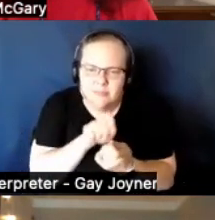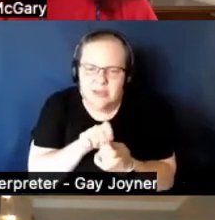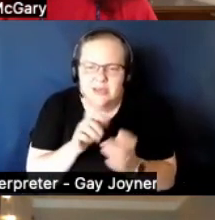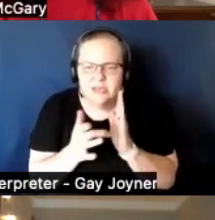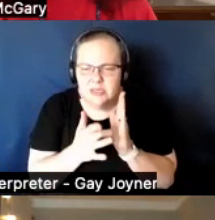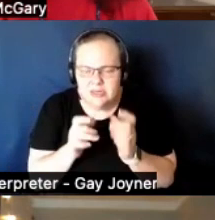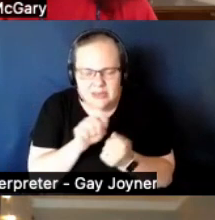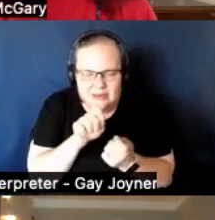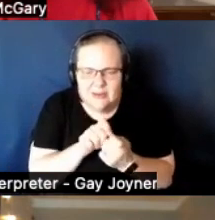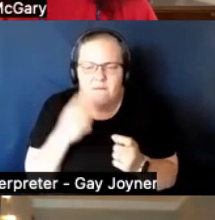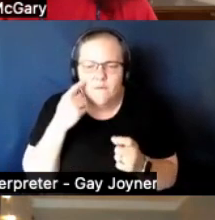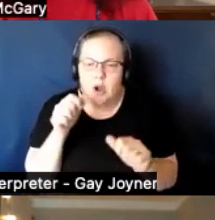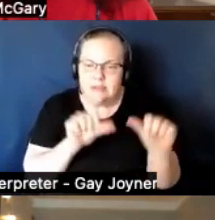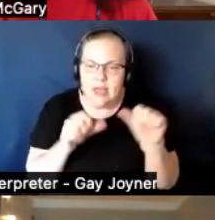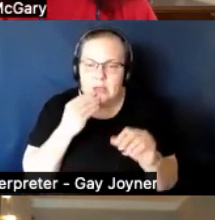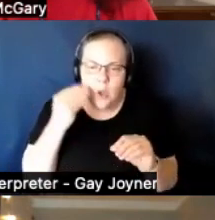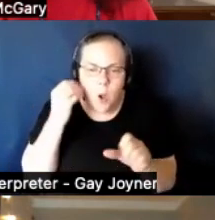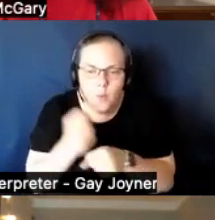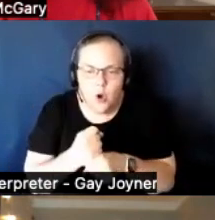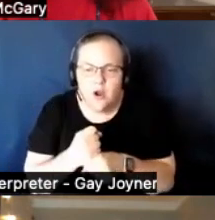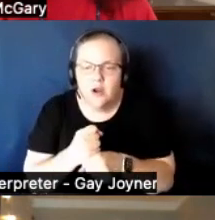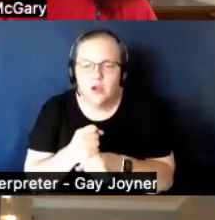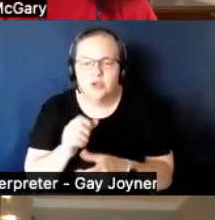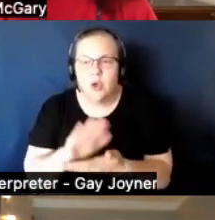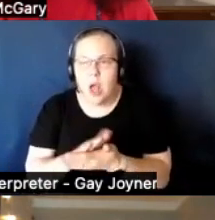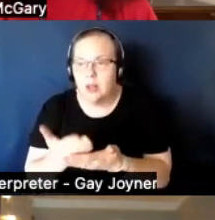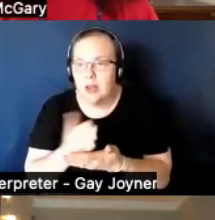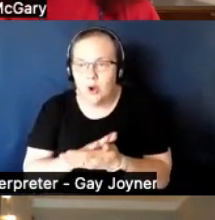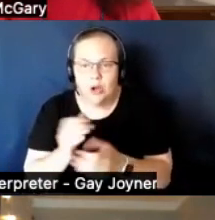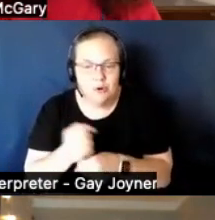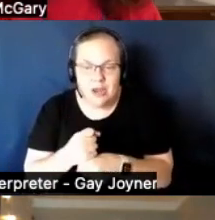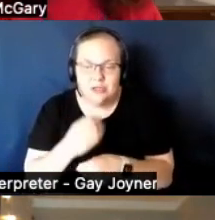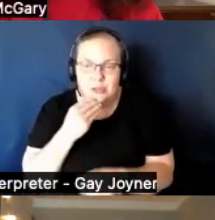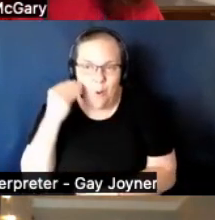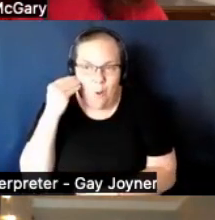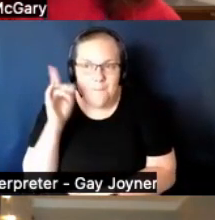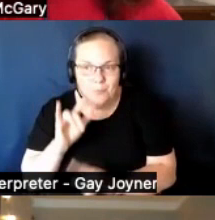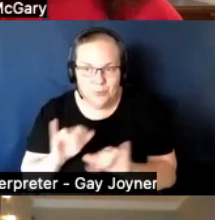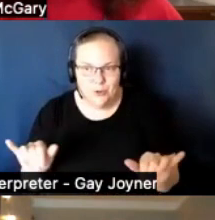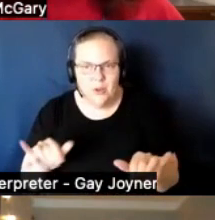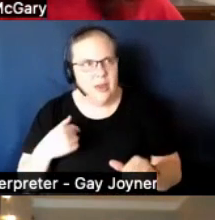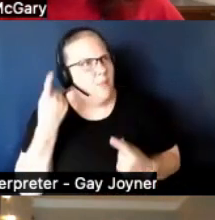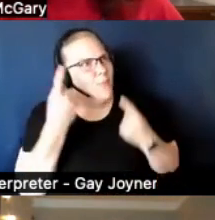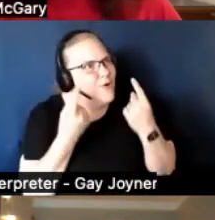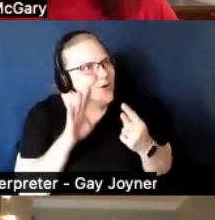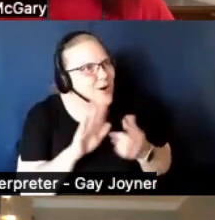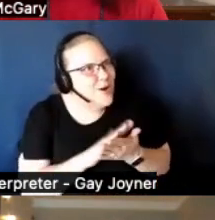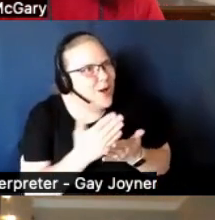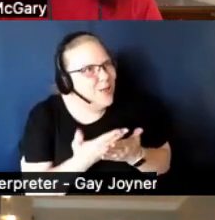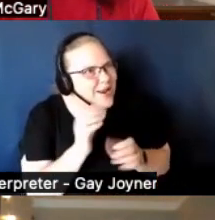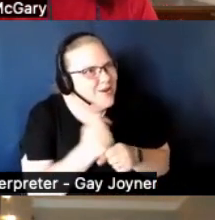the science homework for school to the culinary creations at home. I wonder what her culinary creations are.